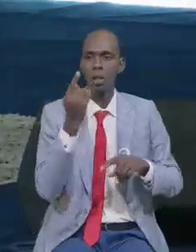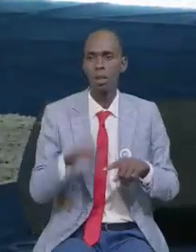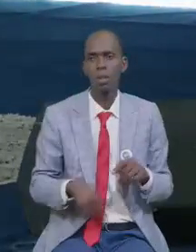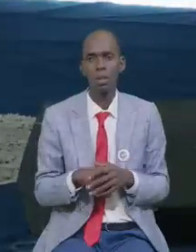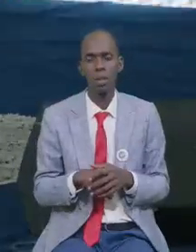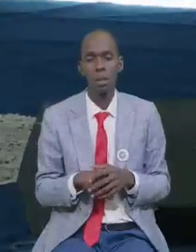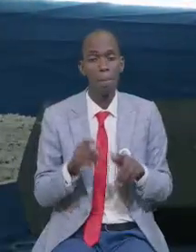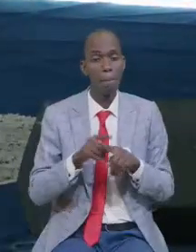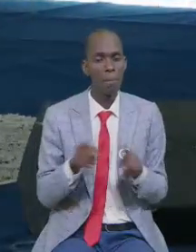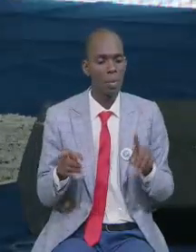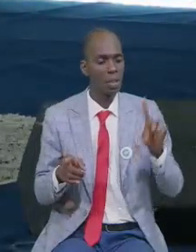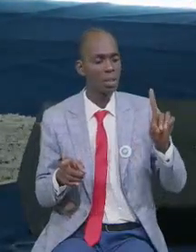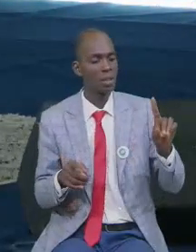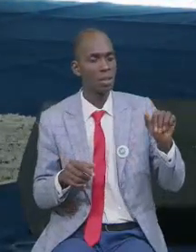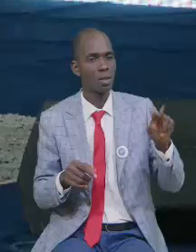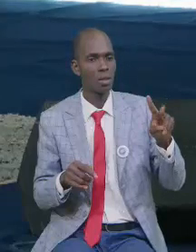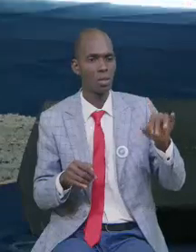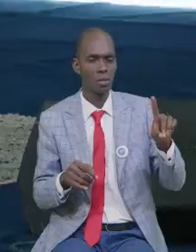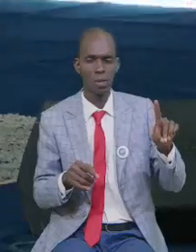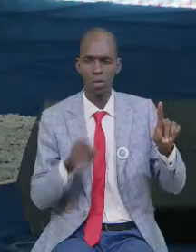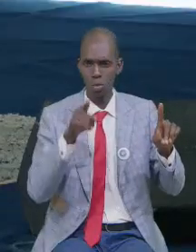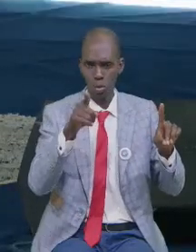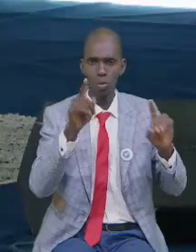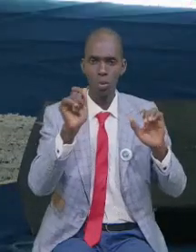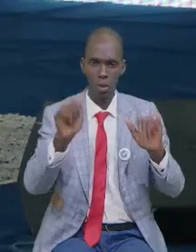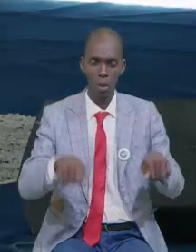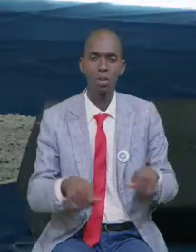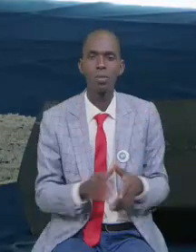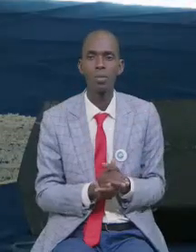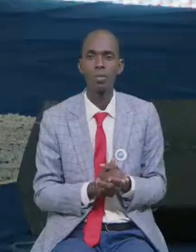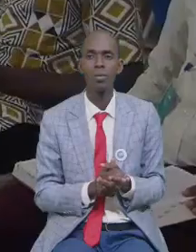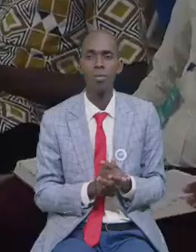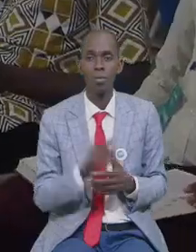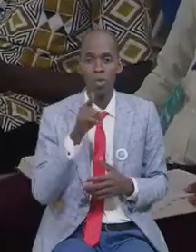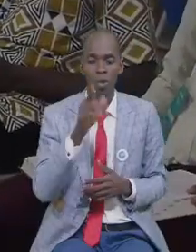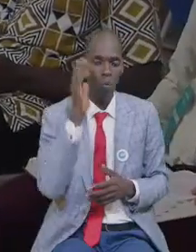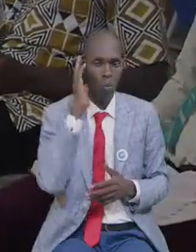David, you can. You will.